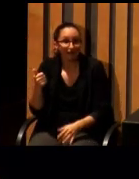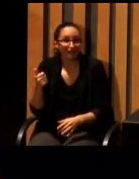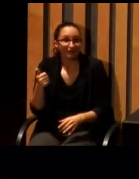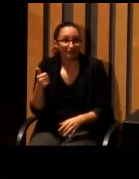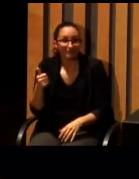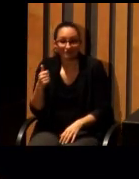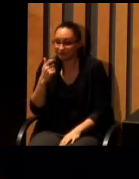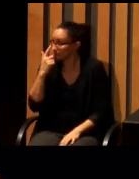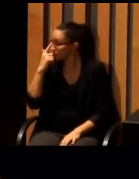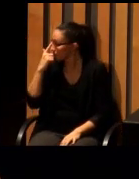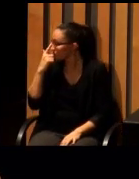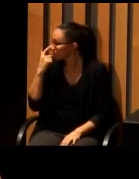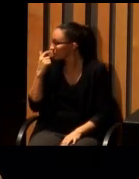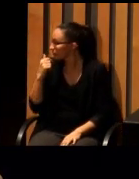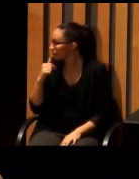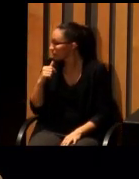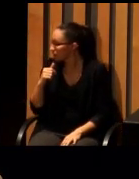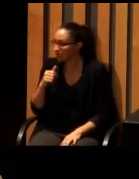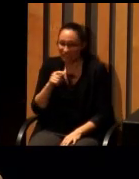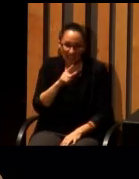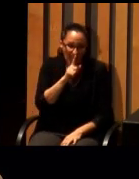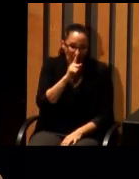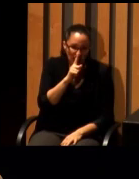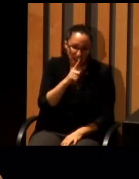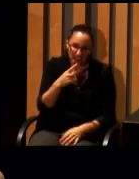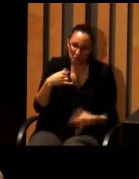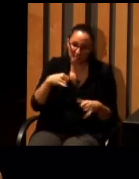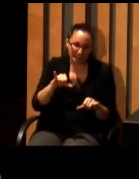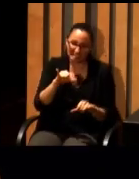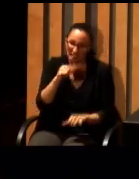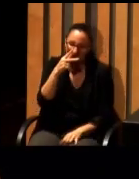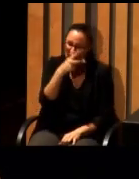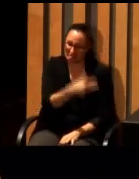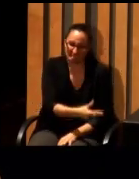than I actually, would. Actually, the Wizards are still lousy. Well.